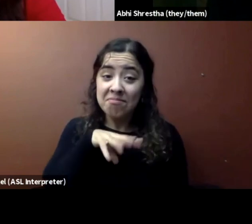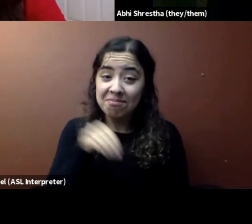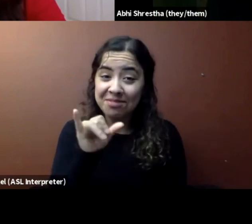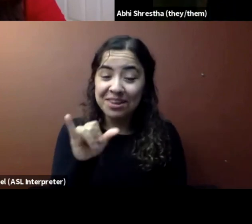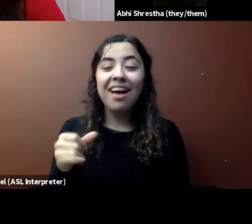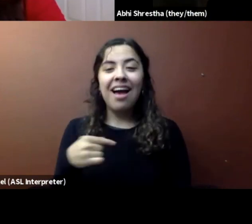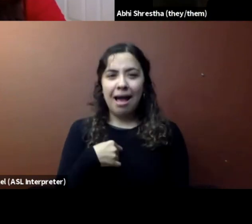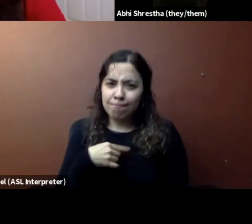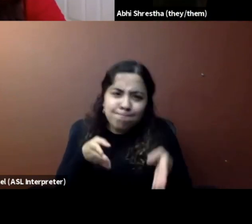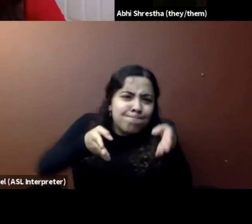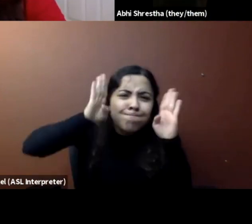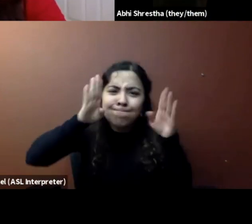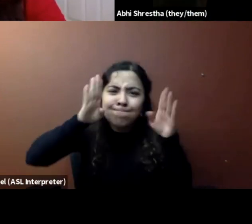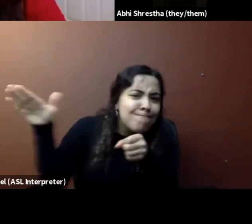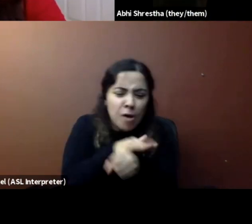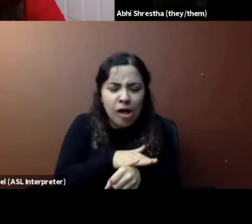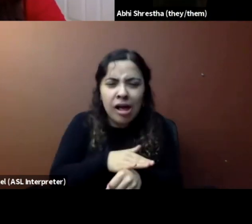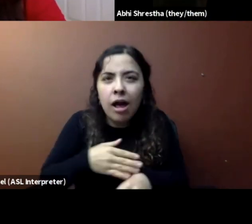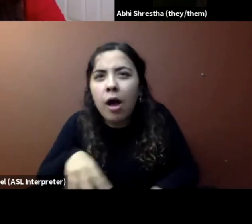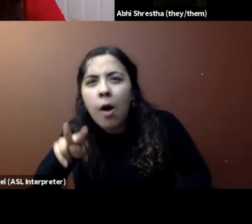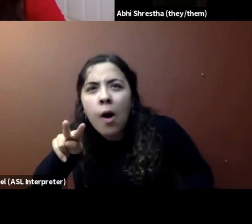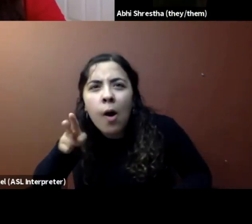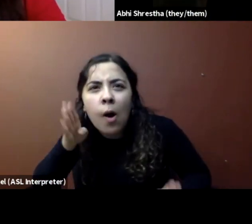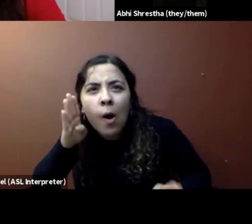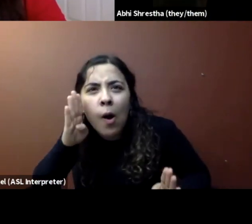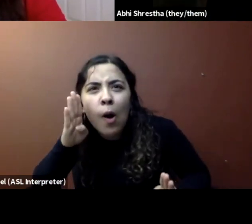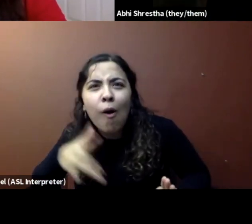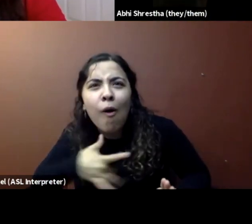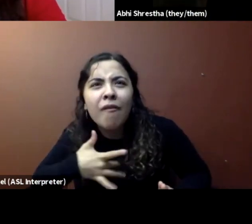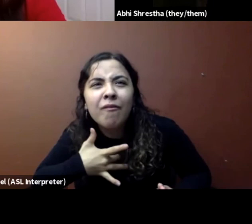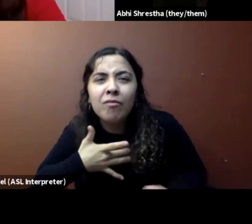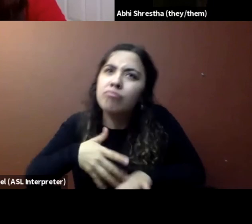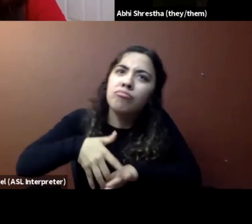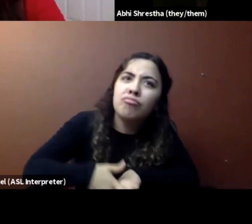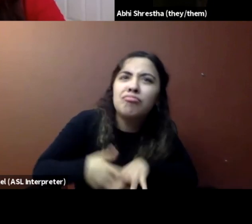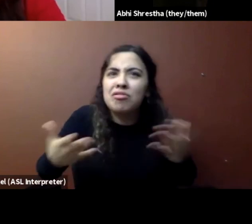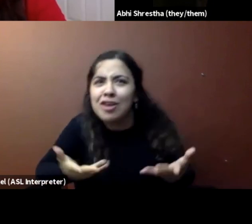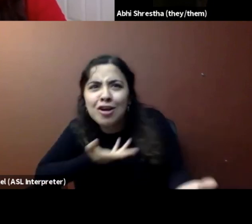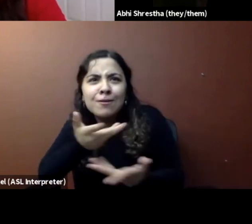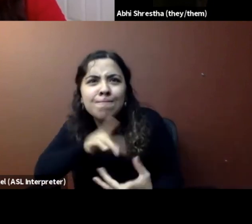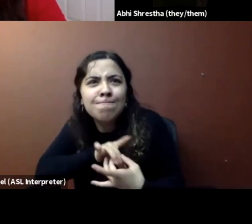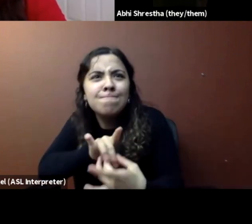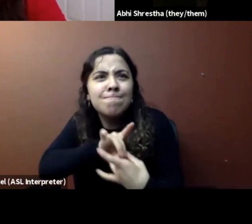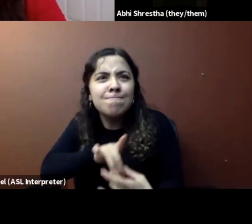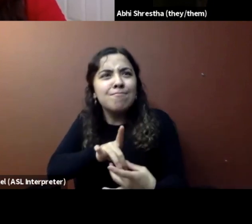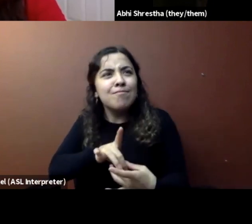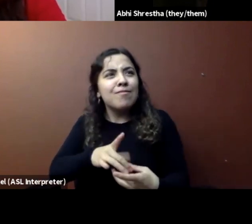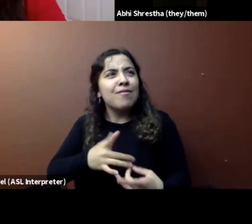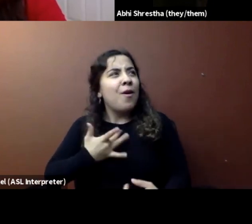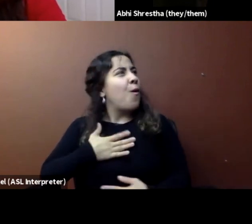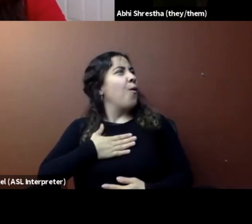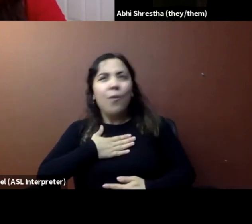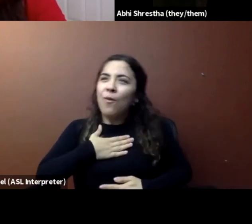really listening, I feel present and I feel complete, and I have a sense of